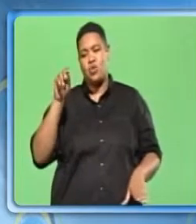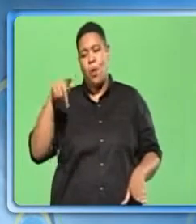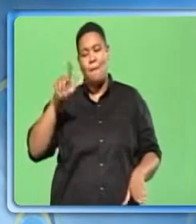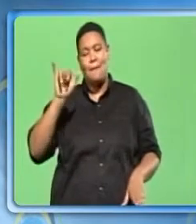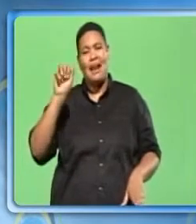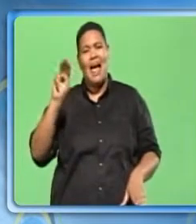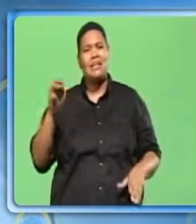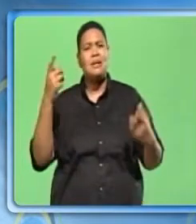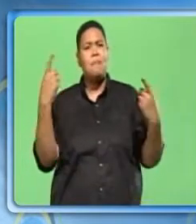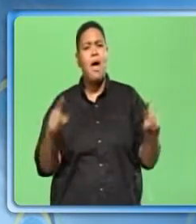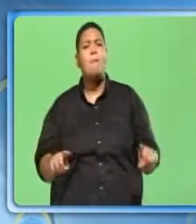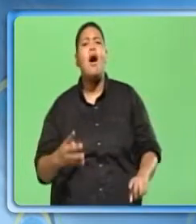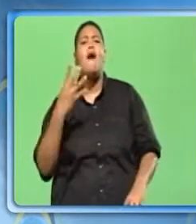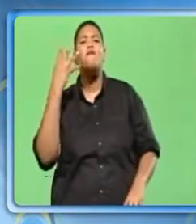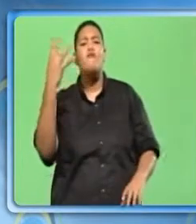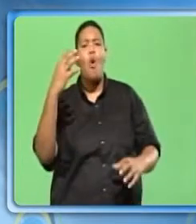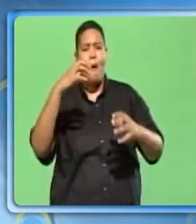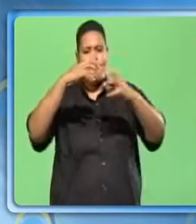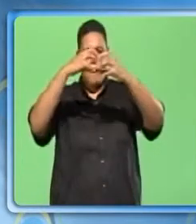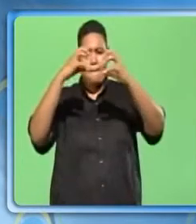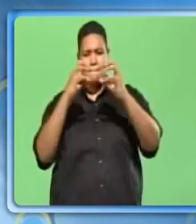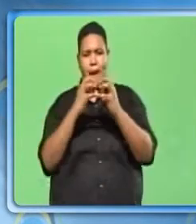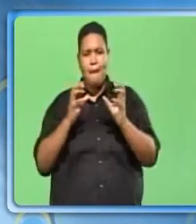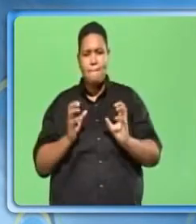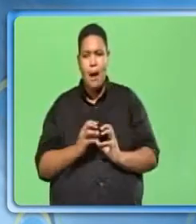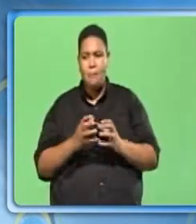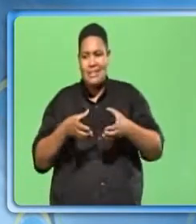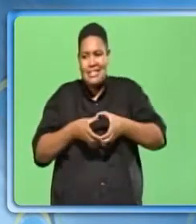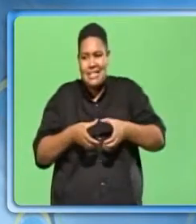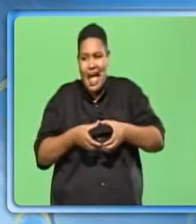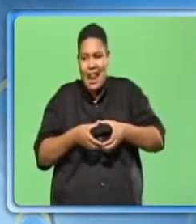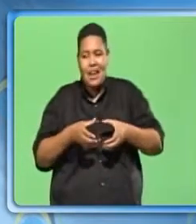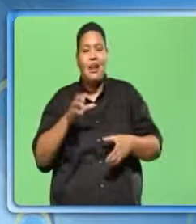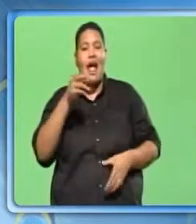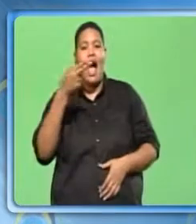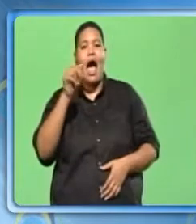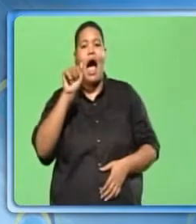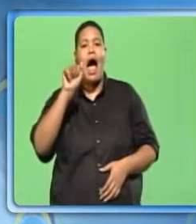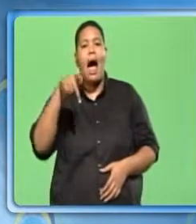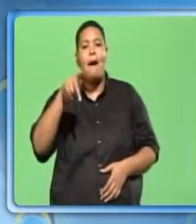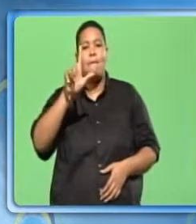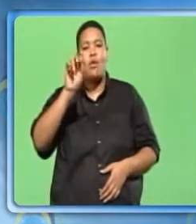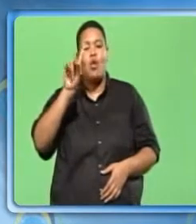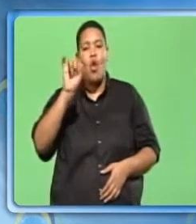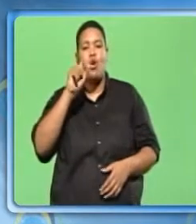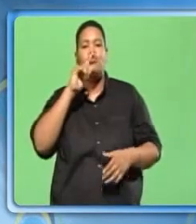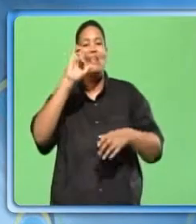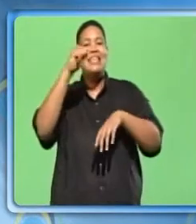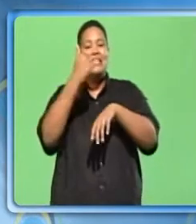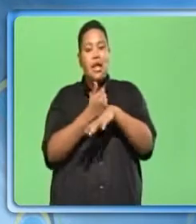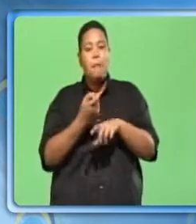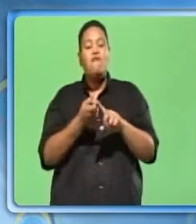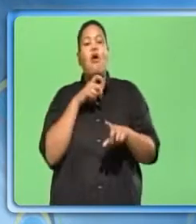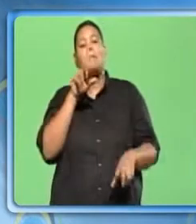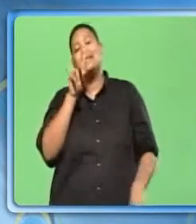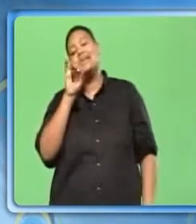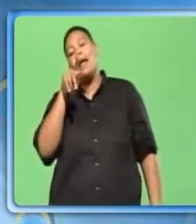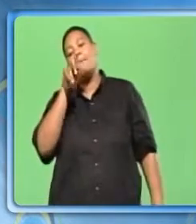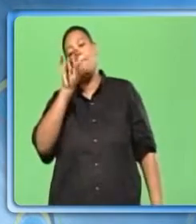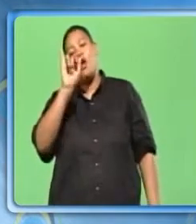4 haploid cells result. The 4 haploid cells result from the original diploid parent